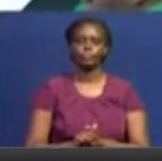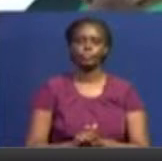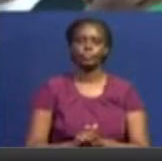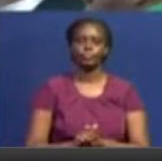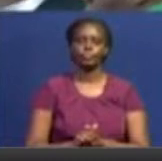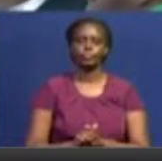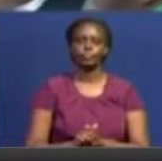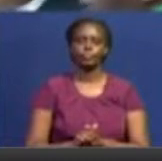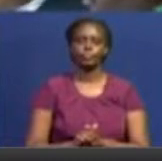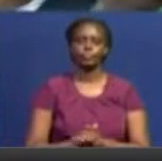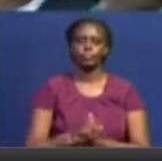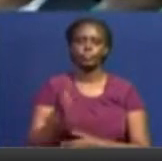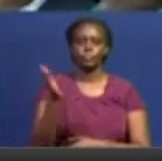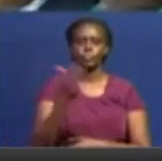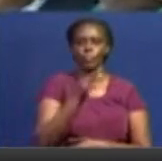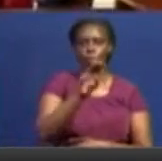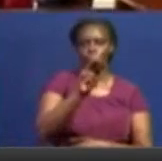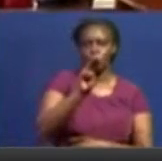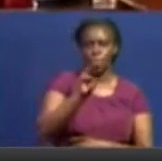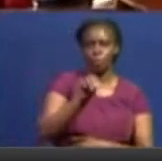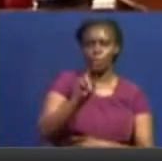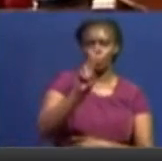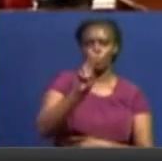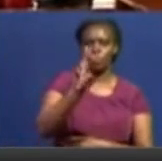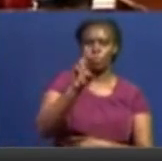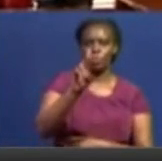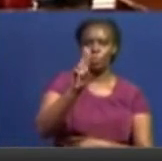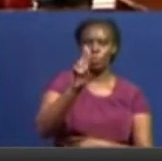Tharaka George Getonga Murugara.